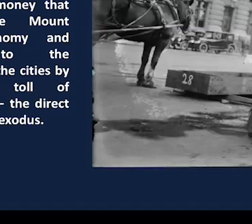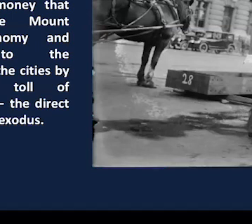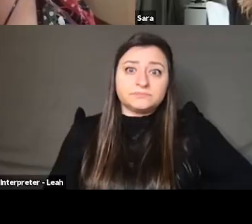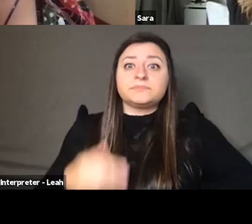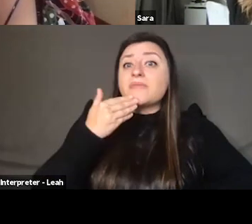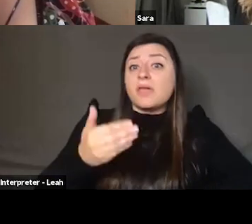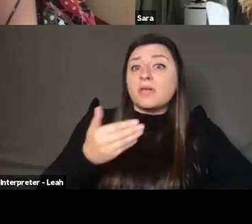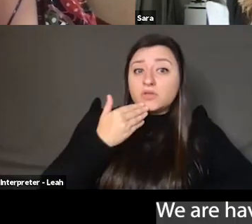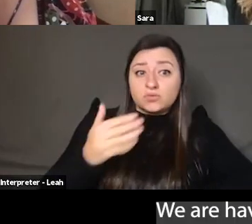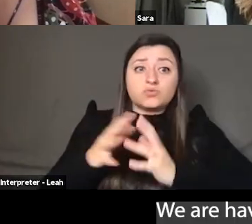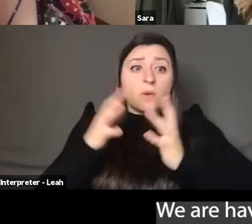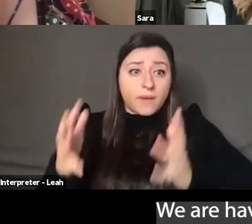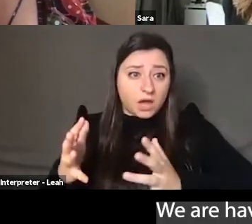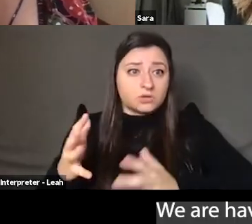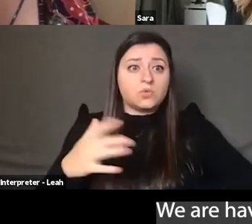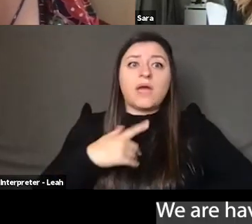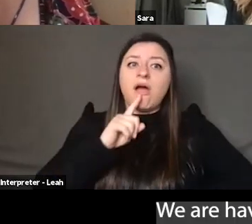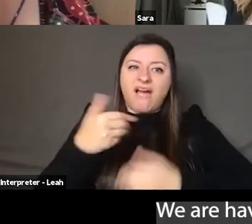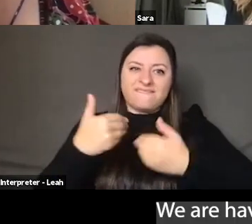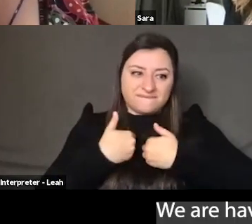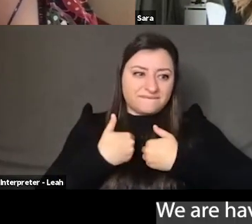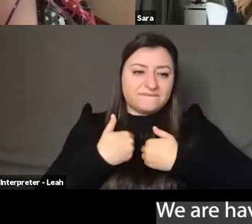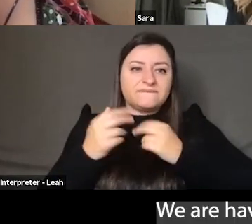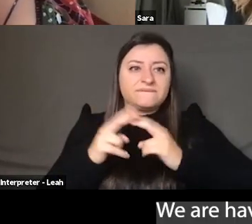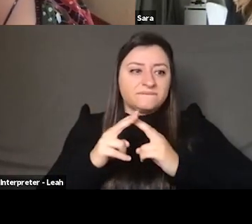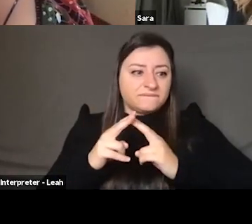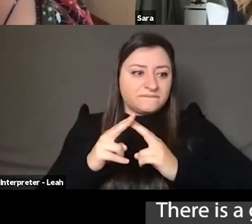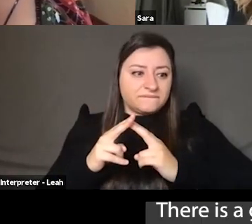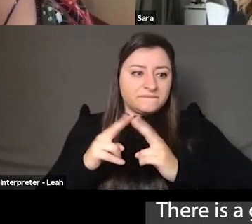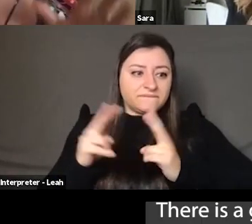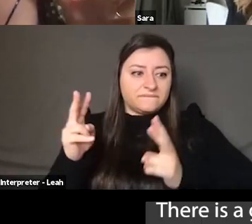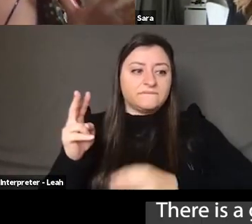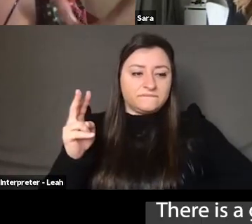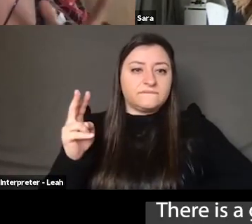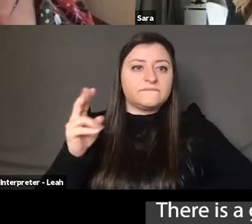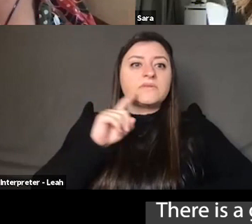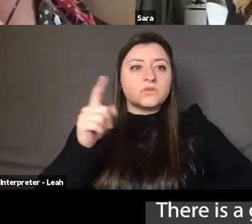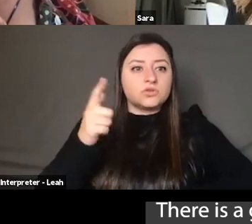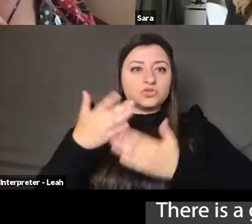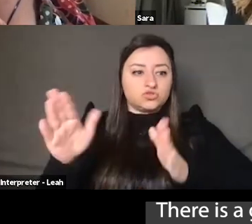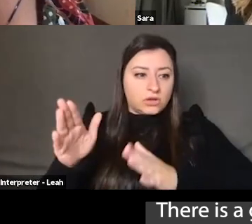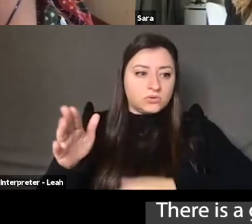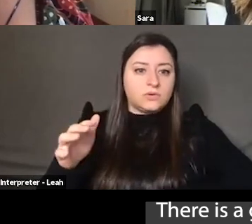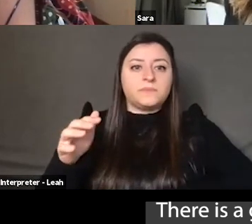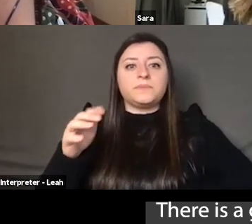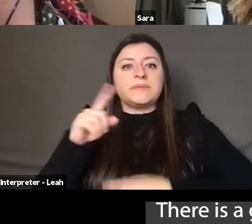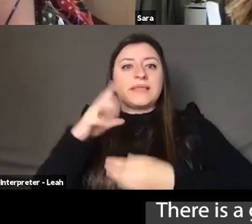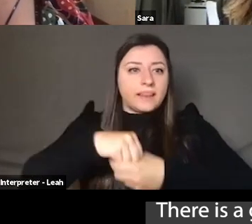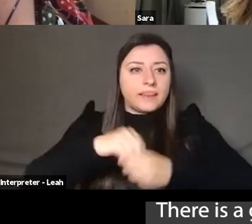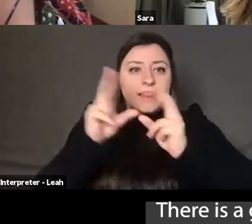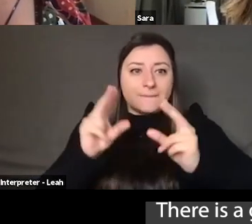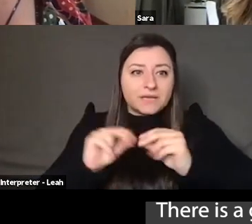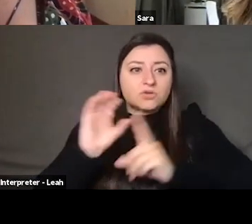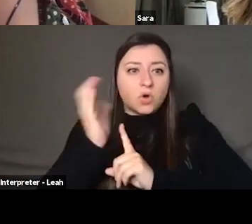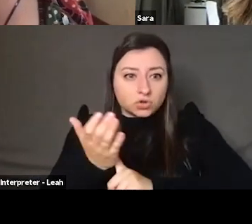Thank you so much, Charles. We are having a very heated debate in the chat. There is a general sentiment in the Lebanese